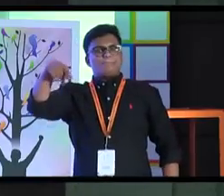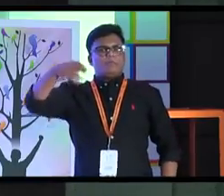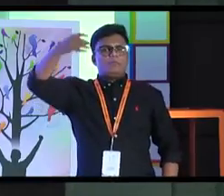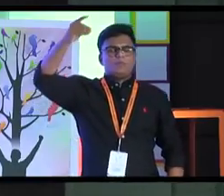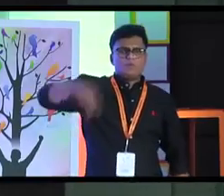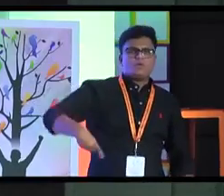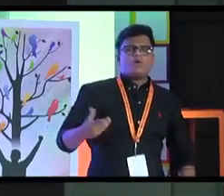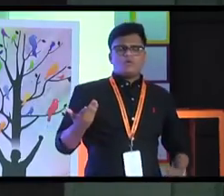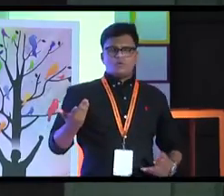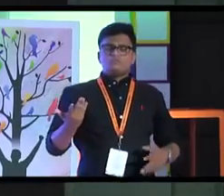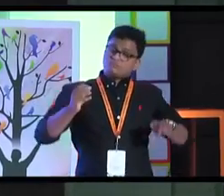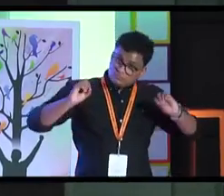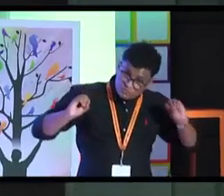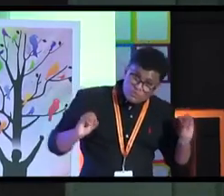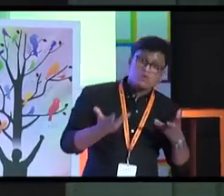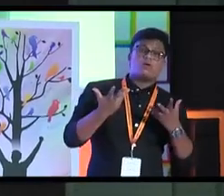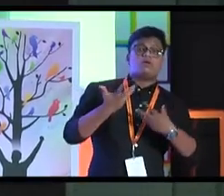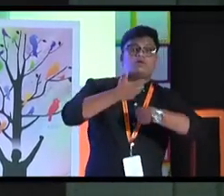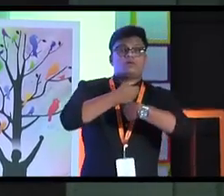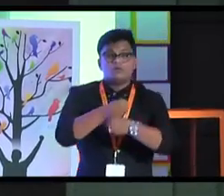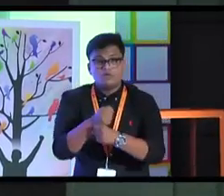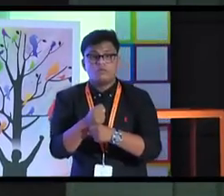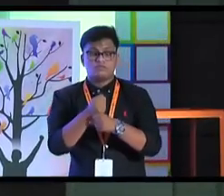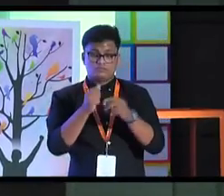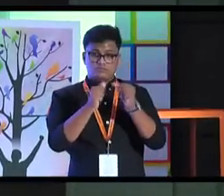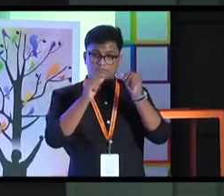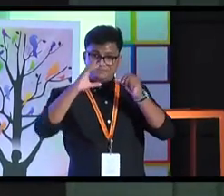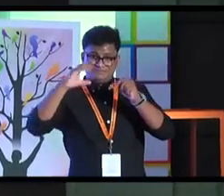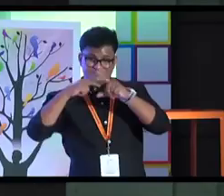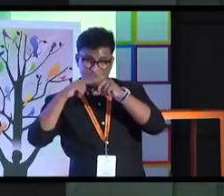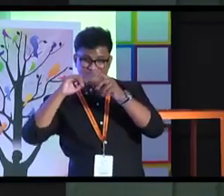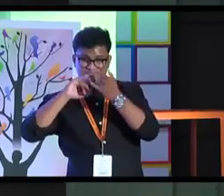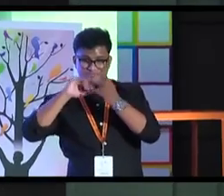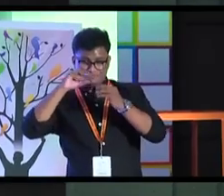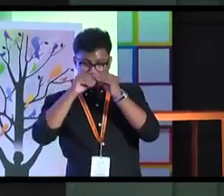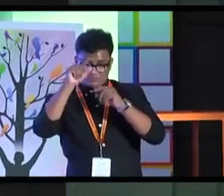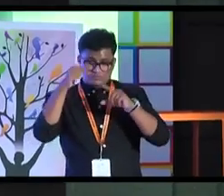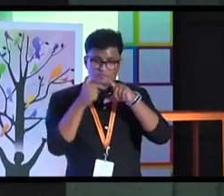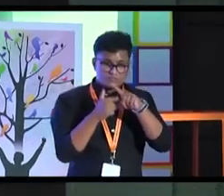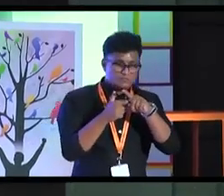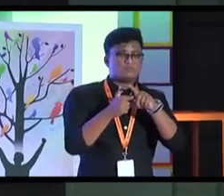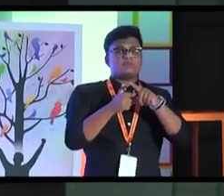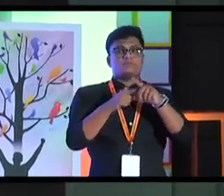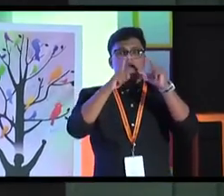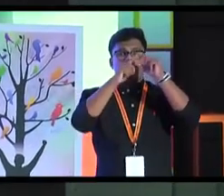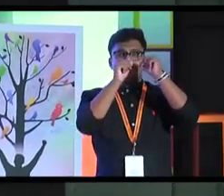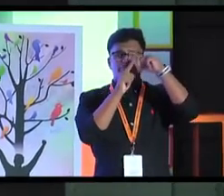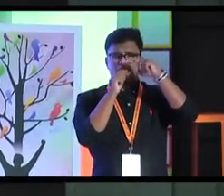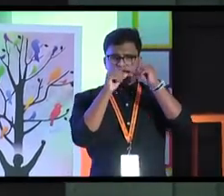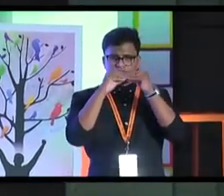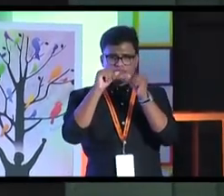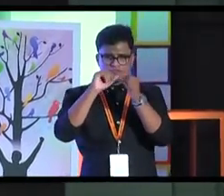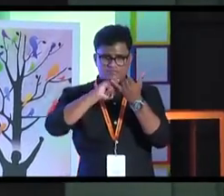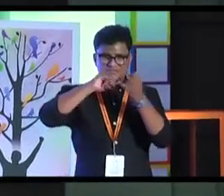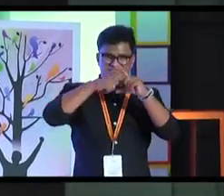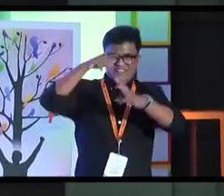and start creating that accessibility database in their locality, in the neighborhood, it